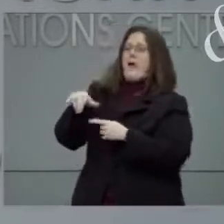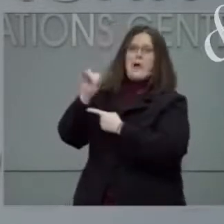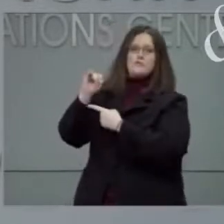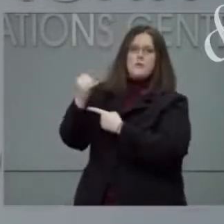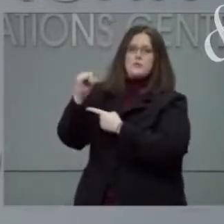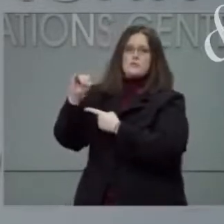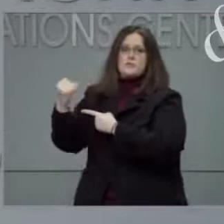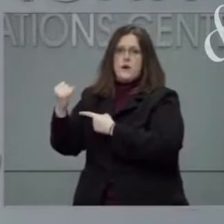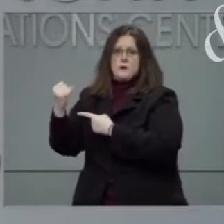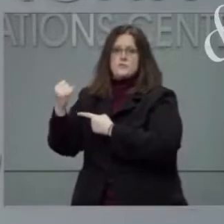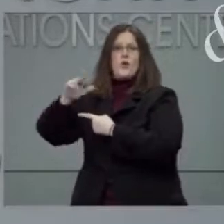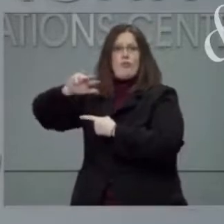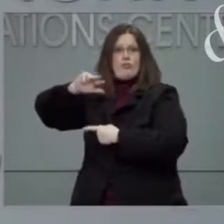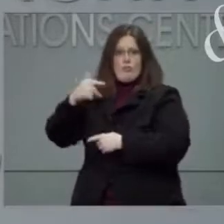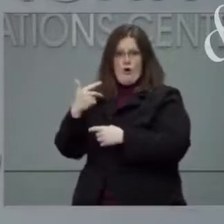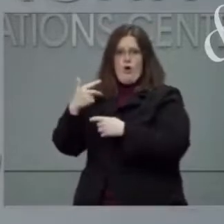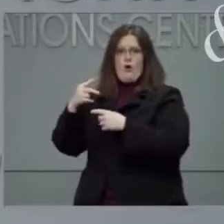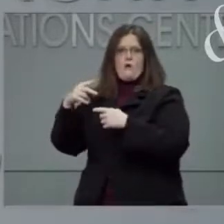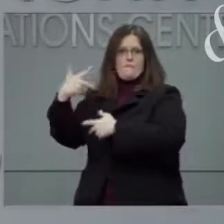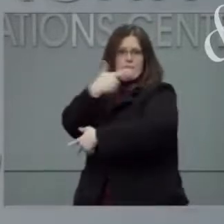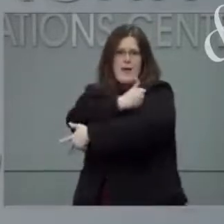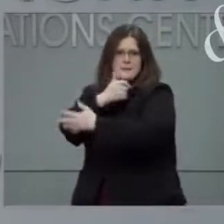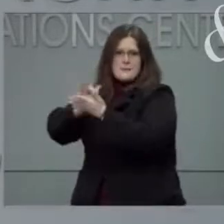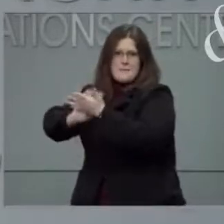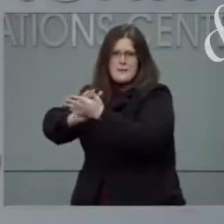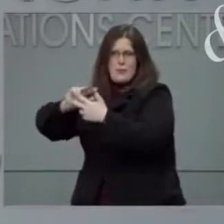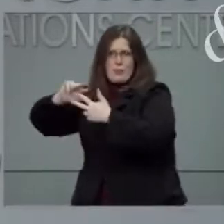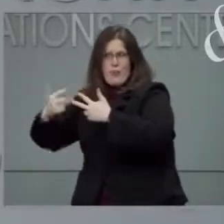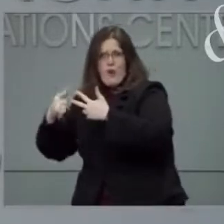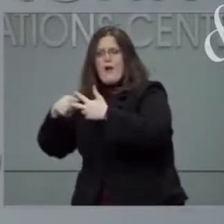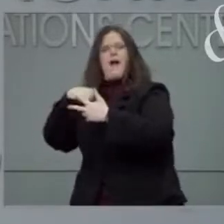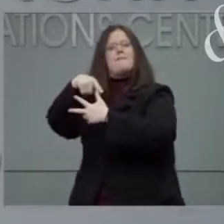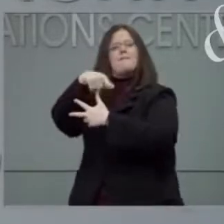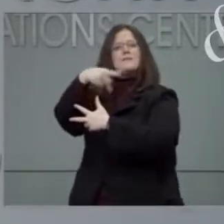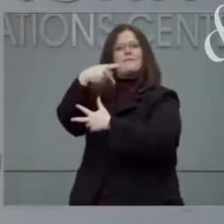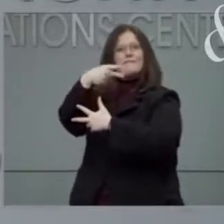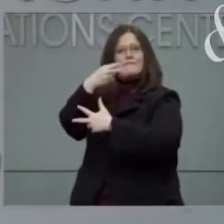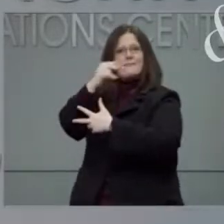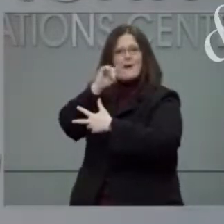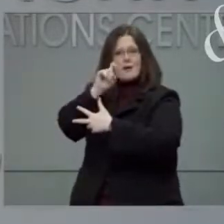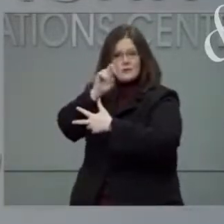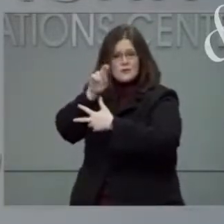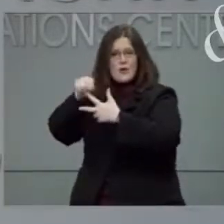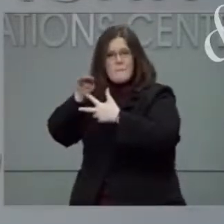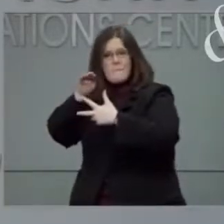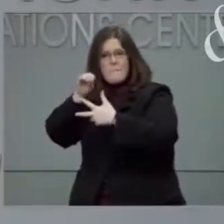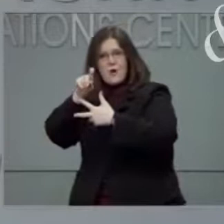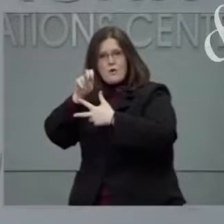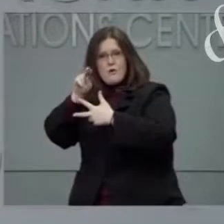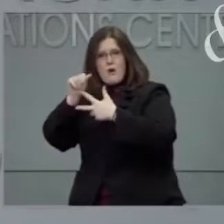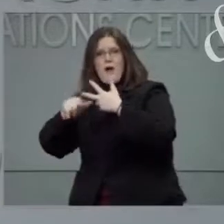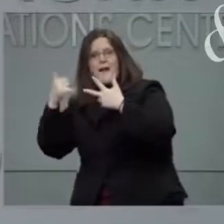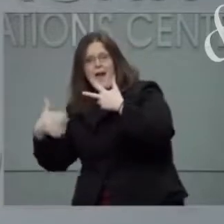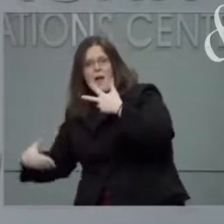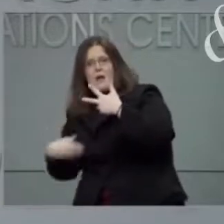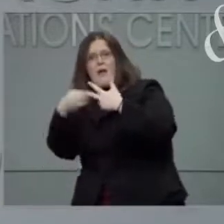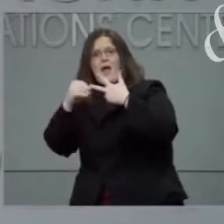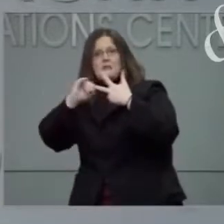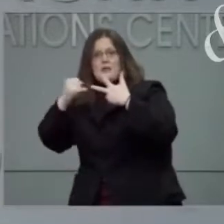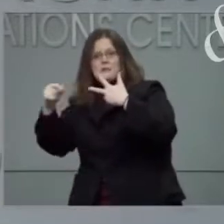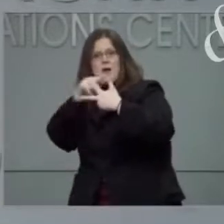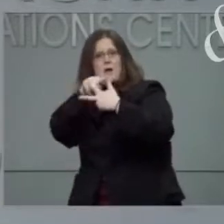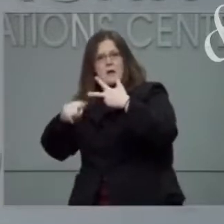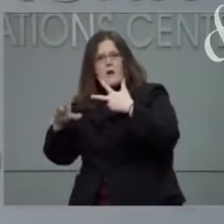are getting will help us get more people vaccinated more quickly. But as I've said before,